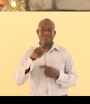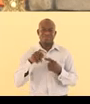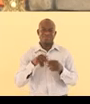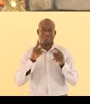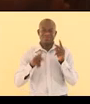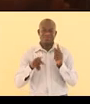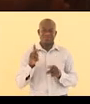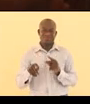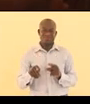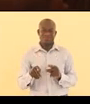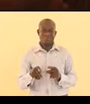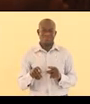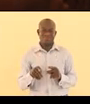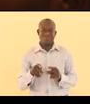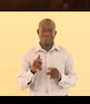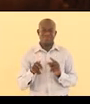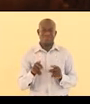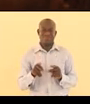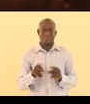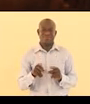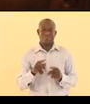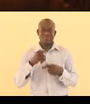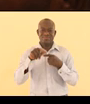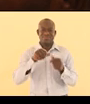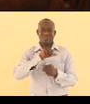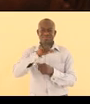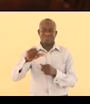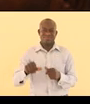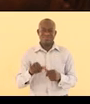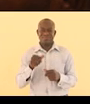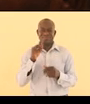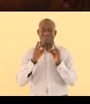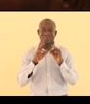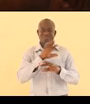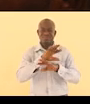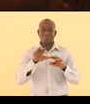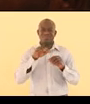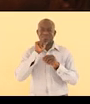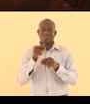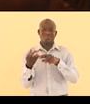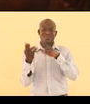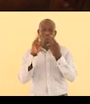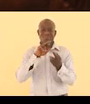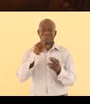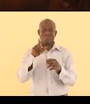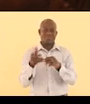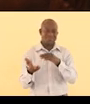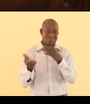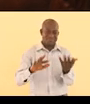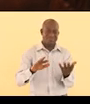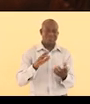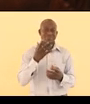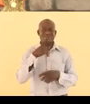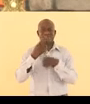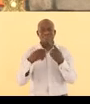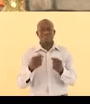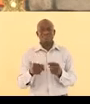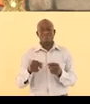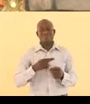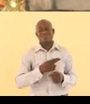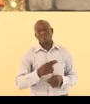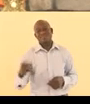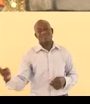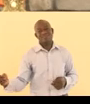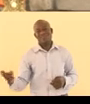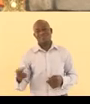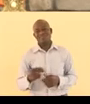So when people go around and say, look, if you do not repent, you will die, you will burn in hell for fire, in sulfur. There is a method